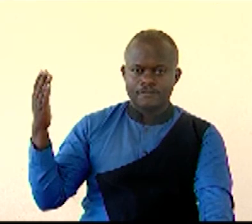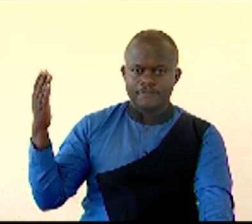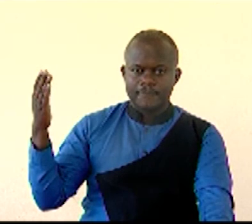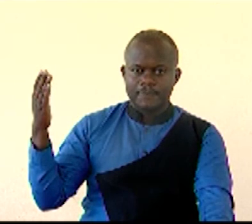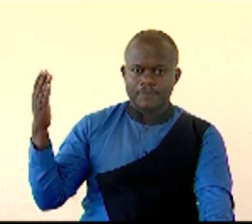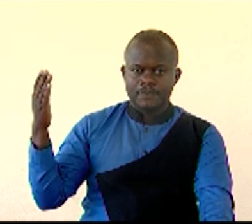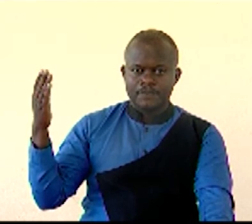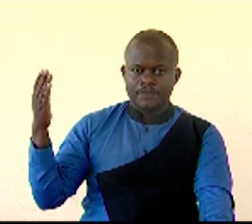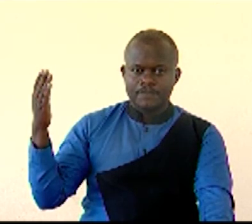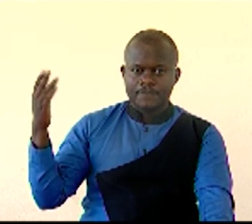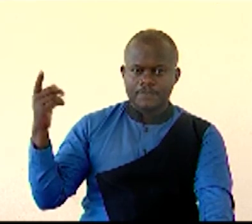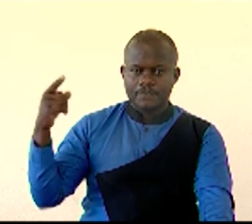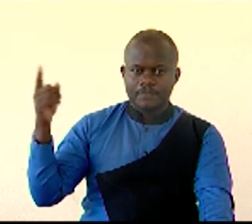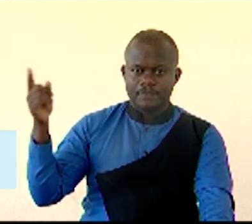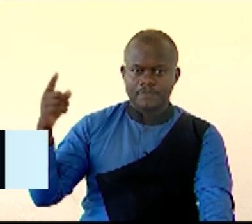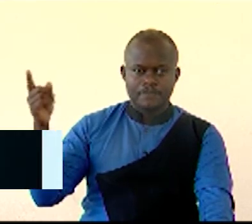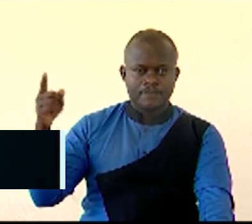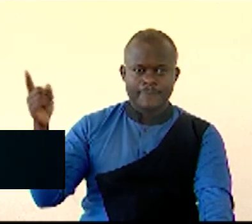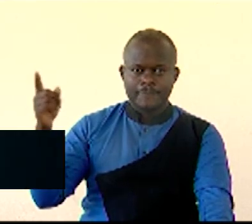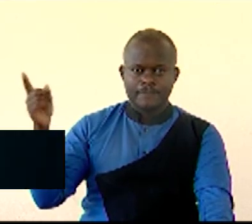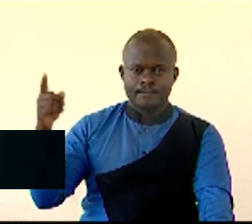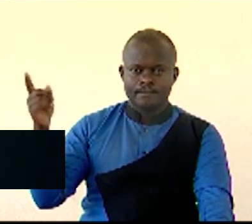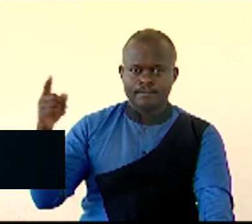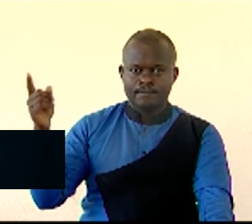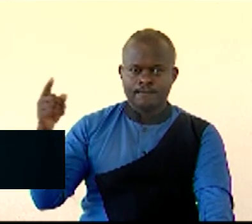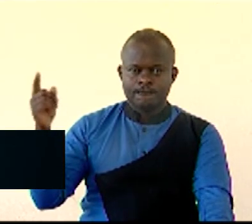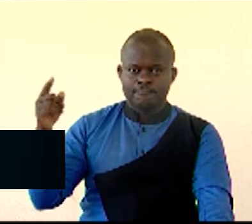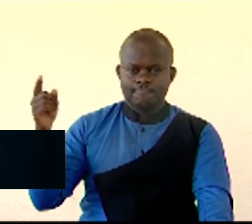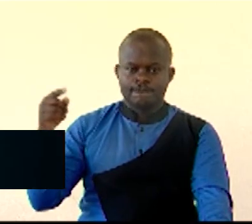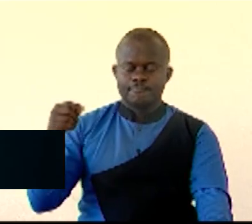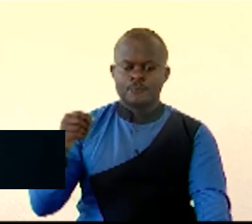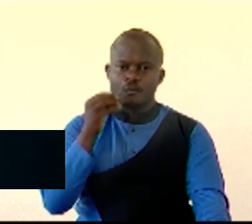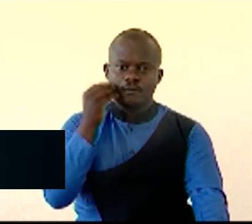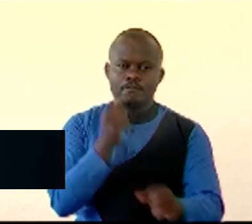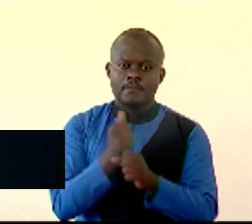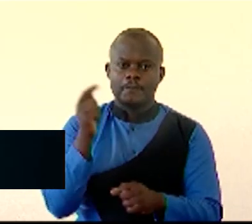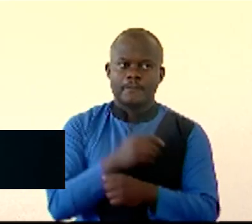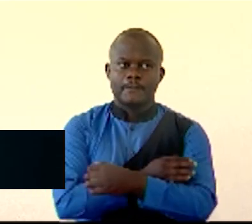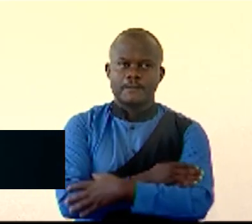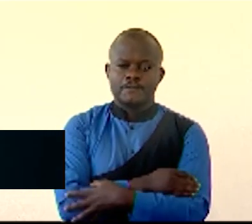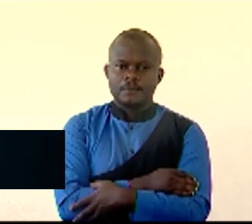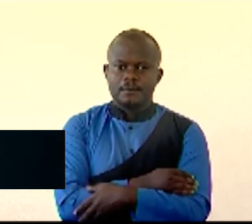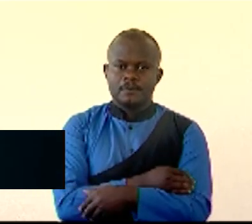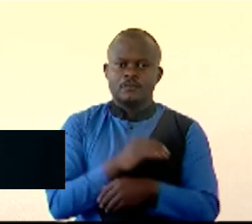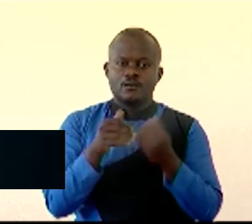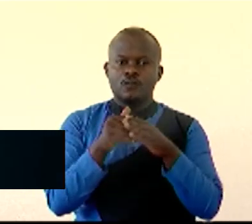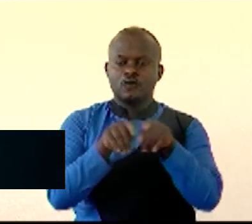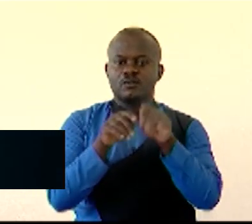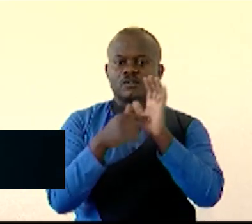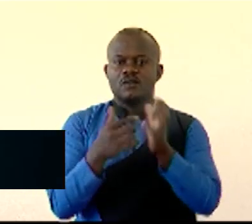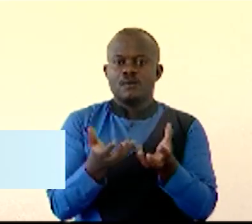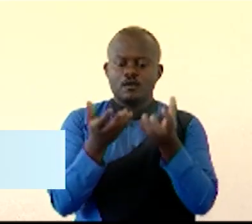of oxygen and 8.40 grams of hydrogen are combined. You also determine the amount